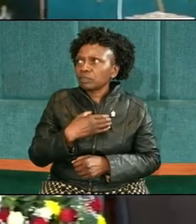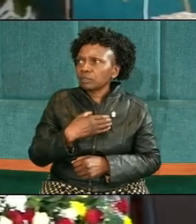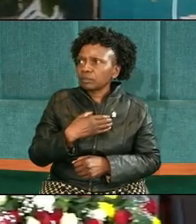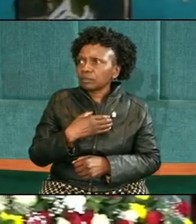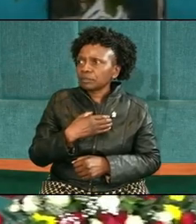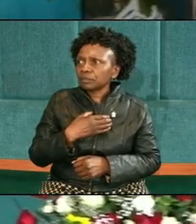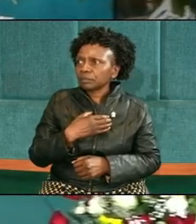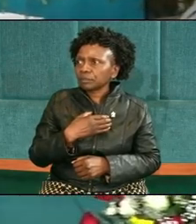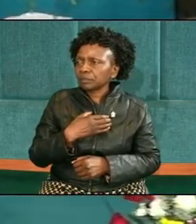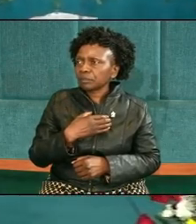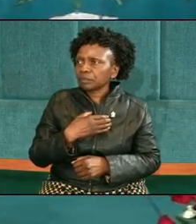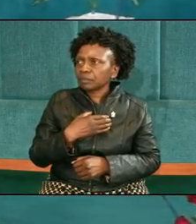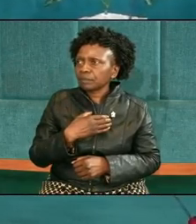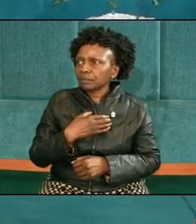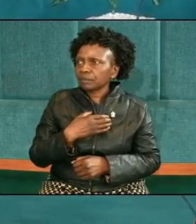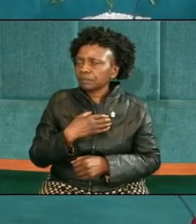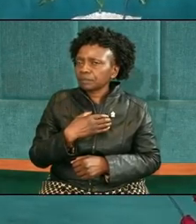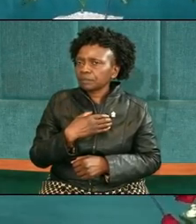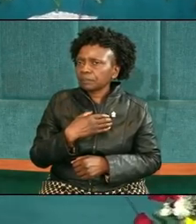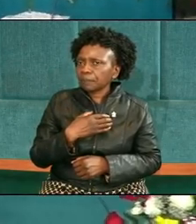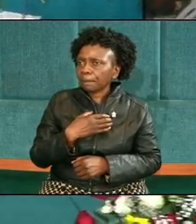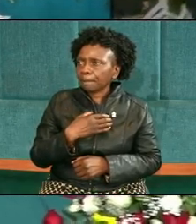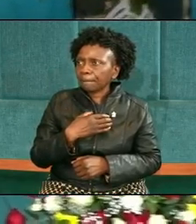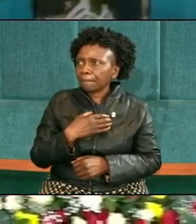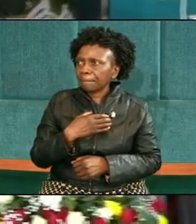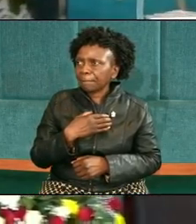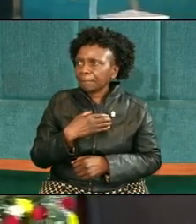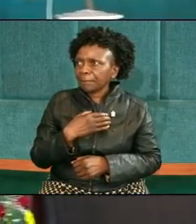But then I have one big problem.